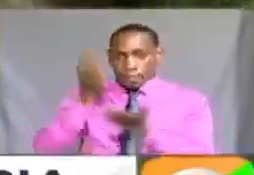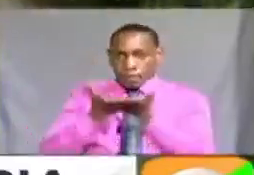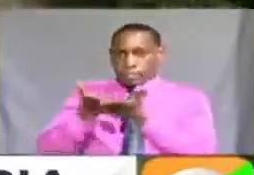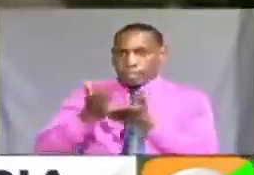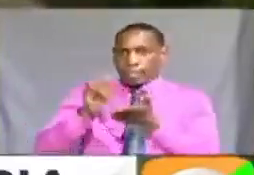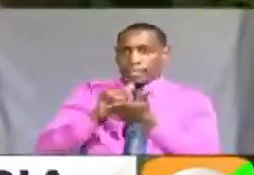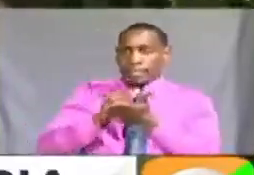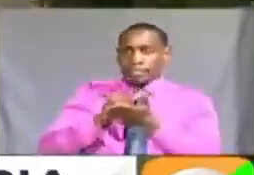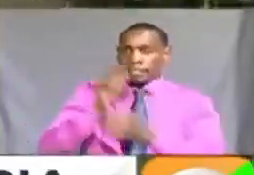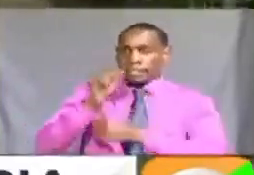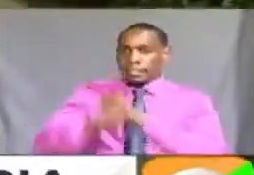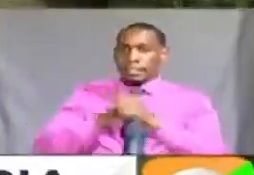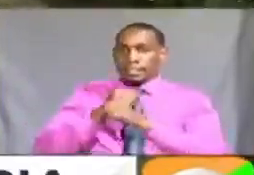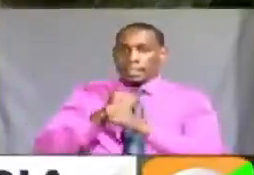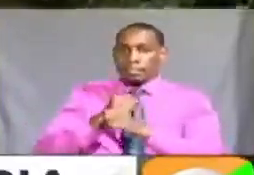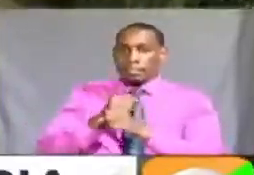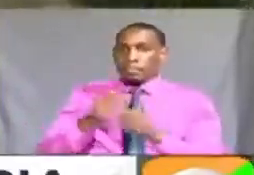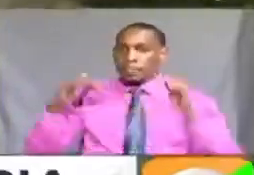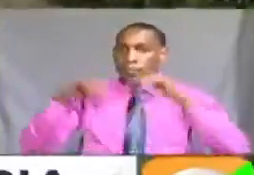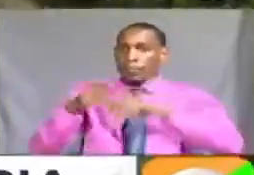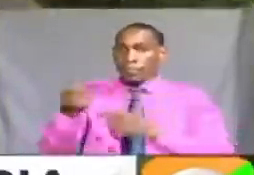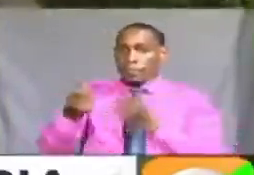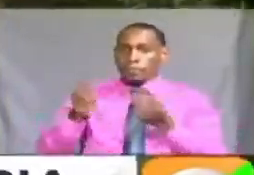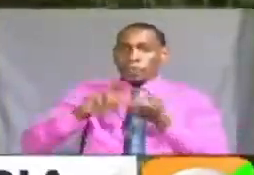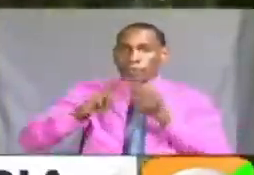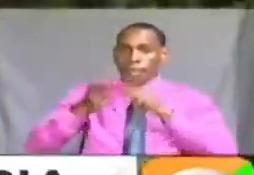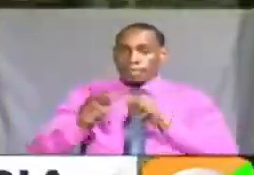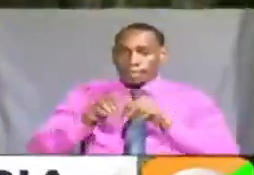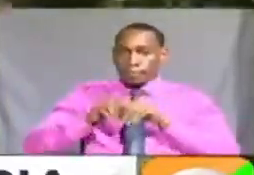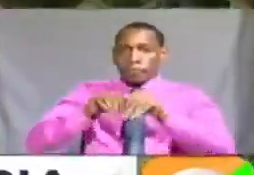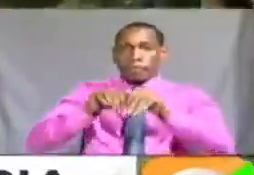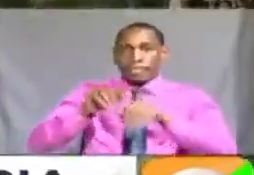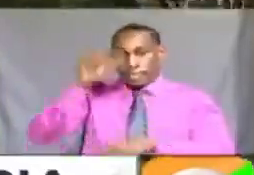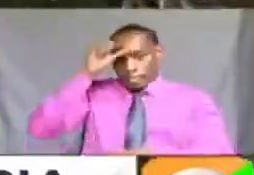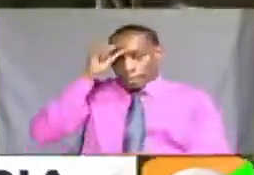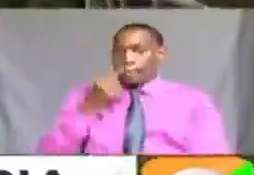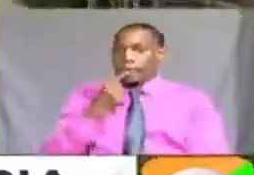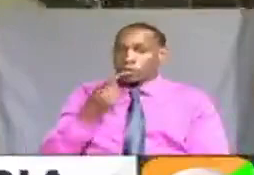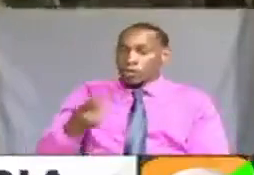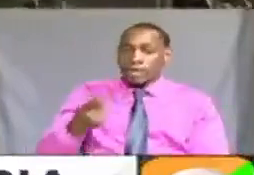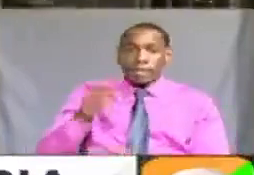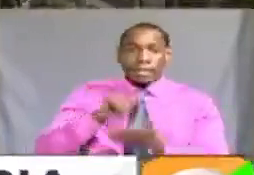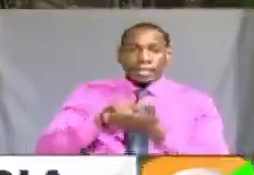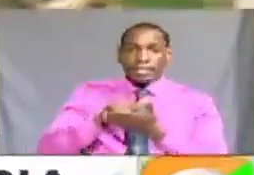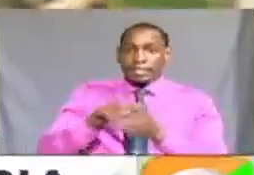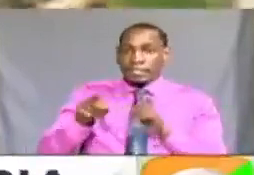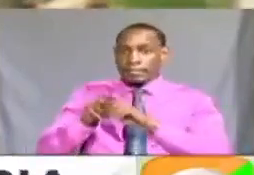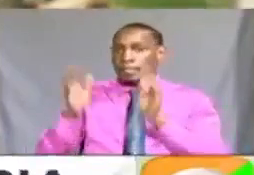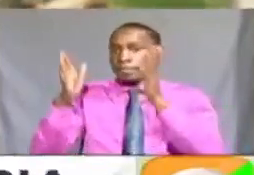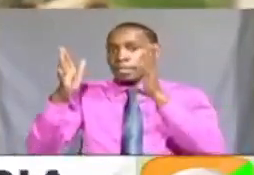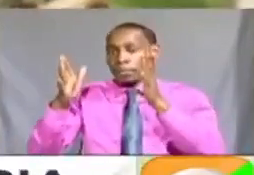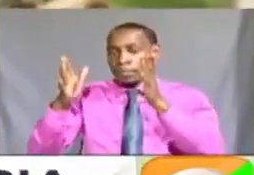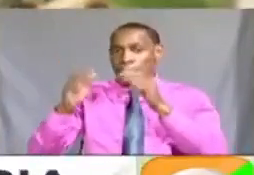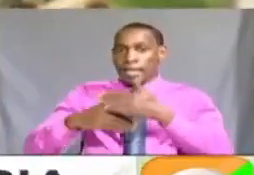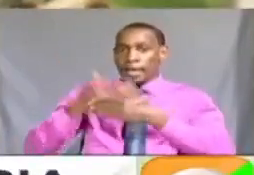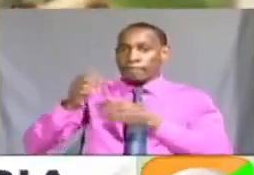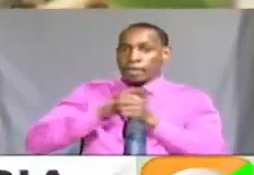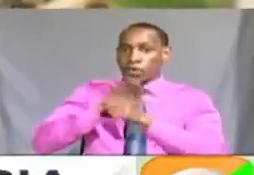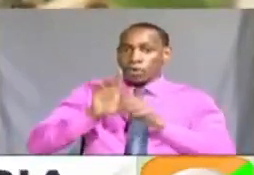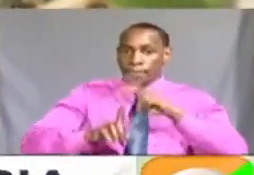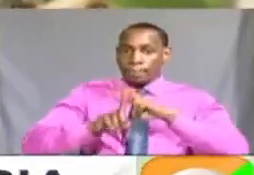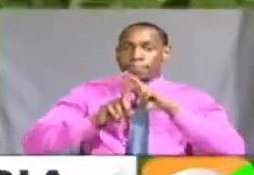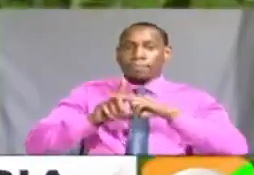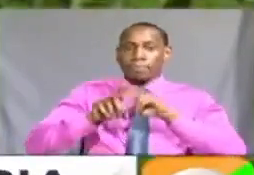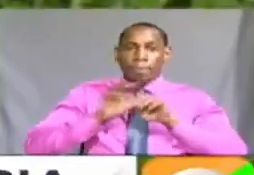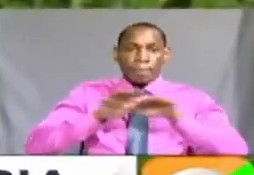that was this year, attended by a few relatives in line with government's requirements for such events in the wake of the